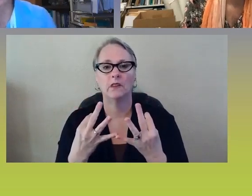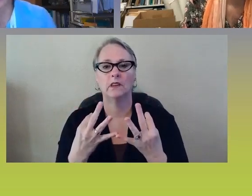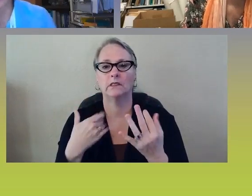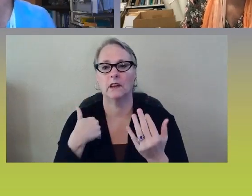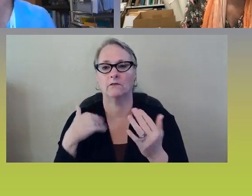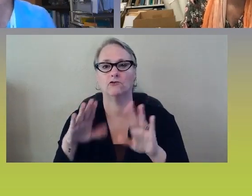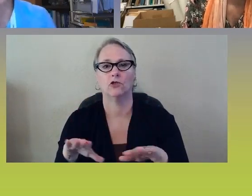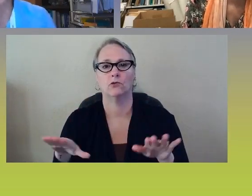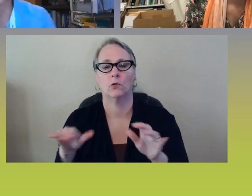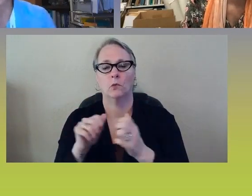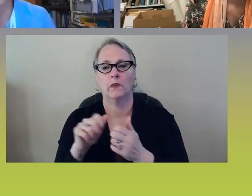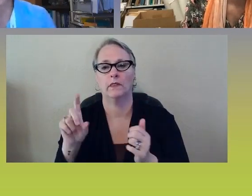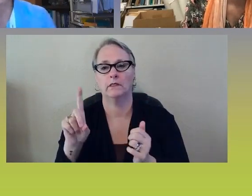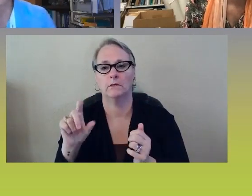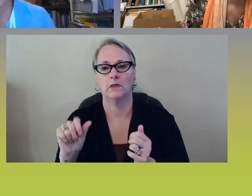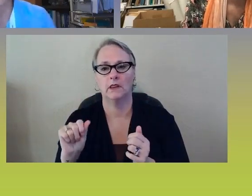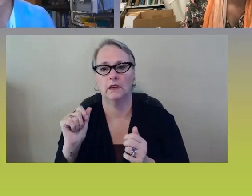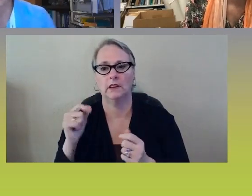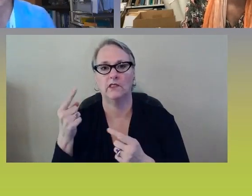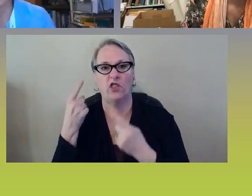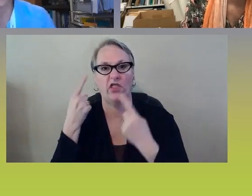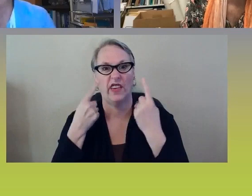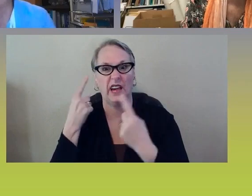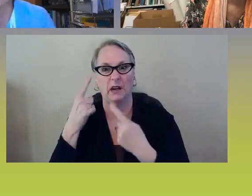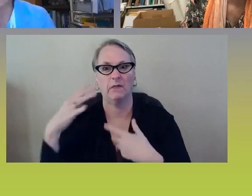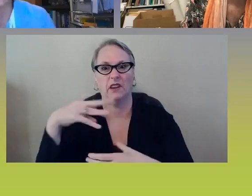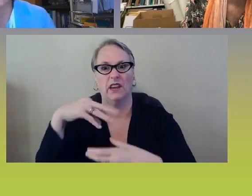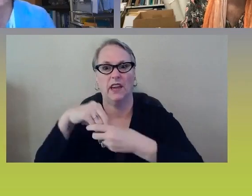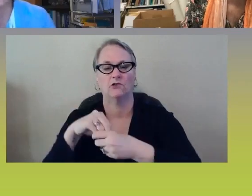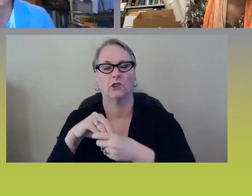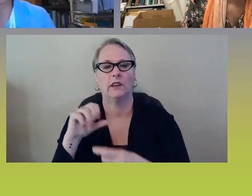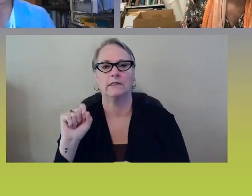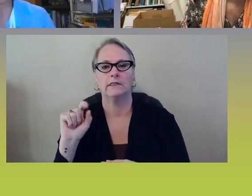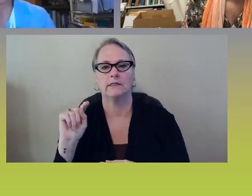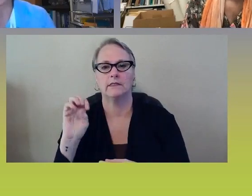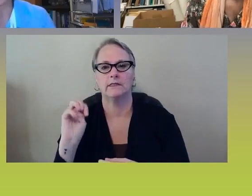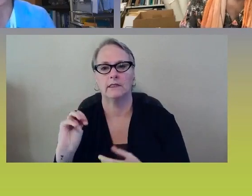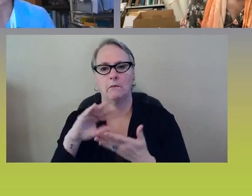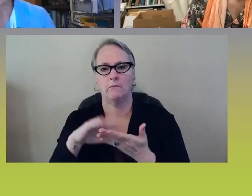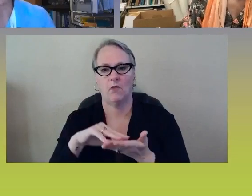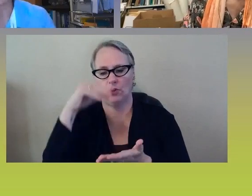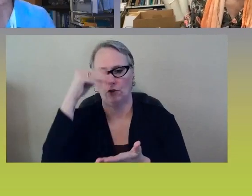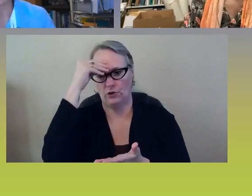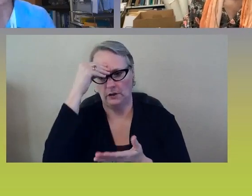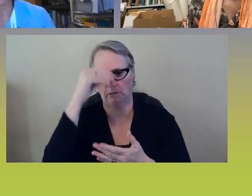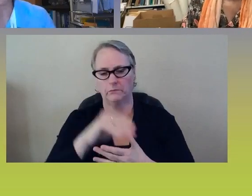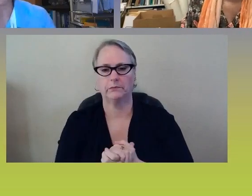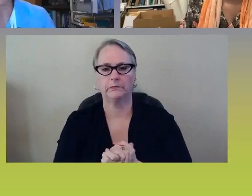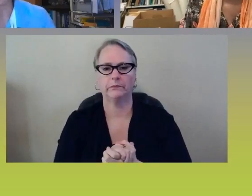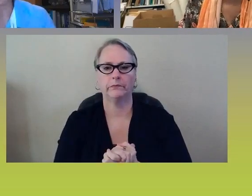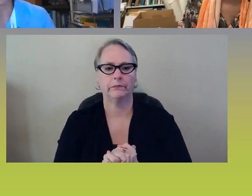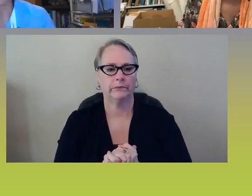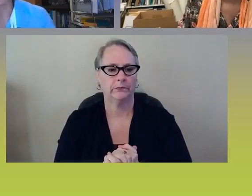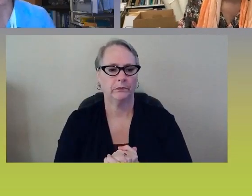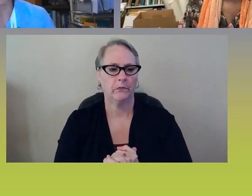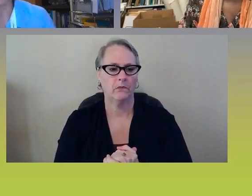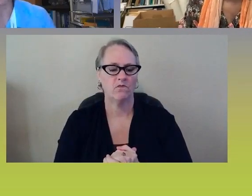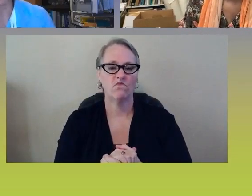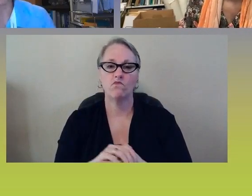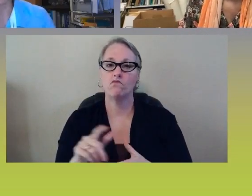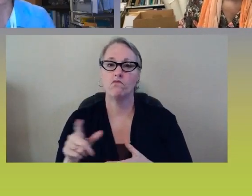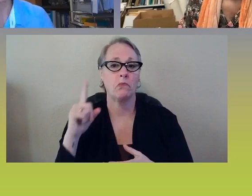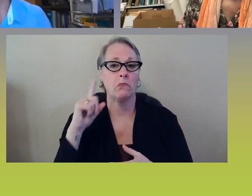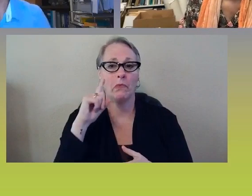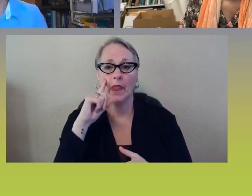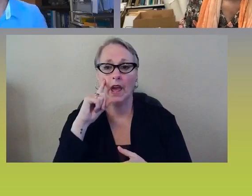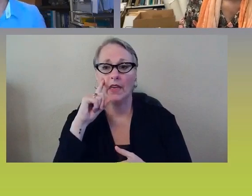are thinking about engaging STEM learning in an outdoor play environment? Well, I think just to finish, I would like to